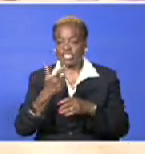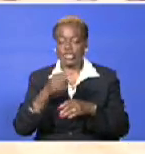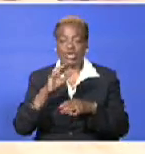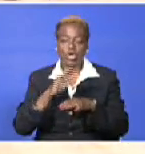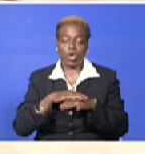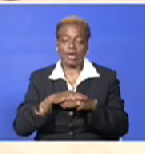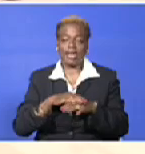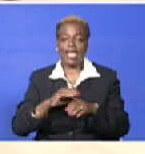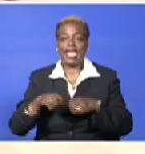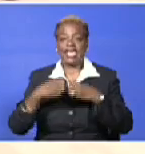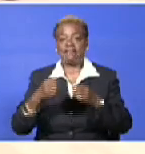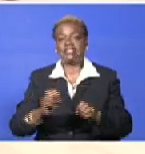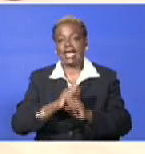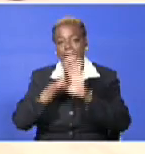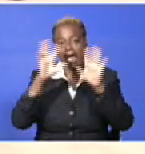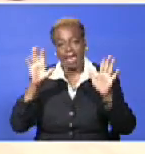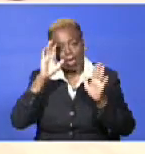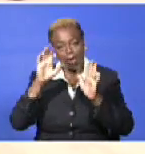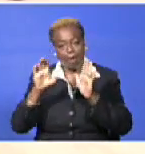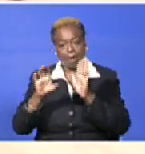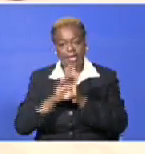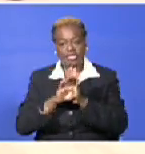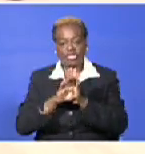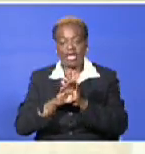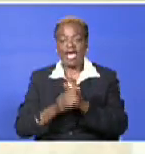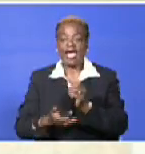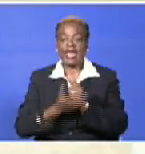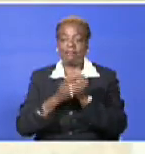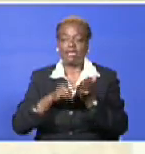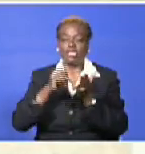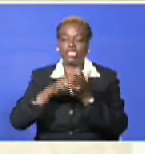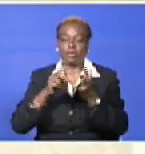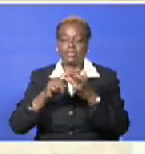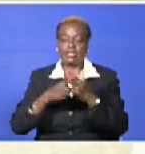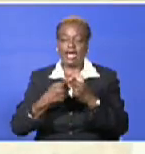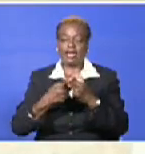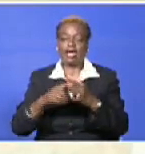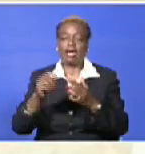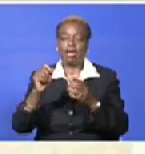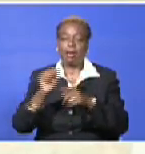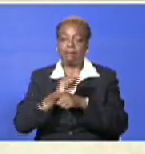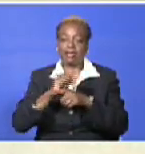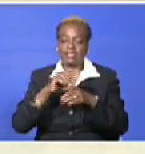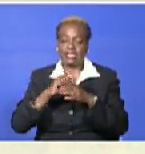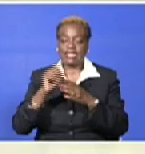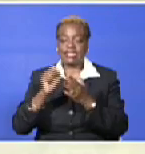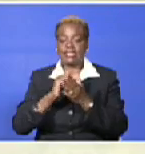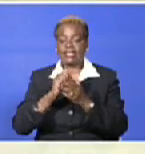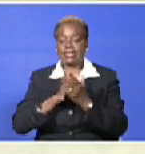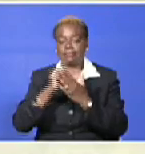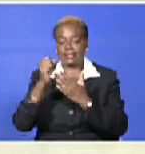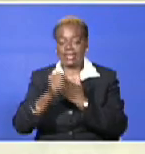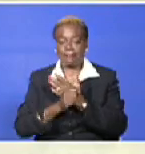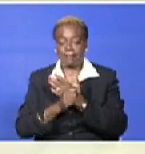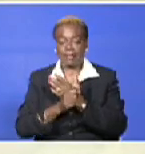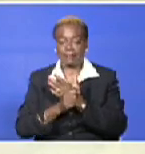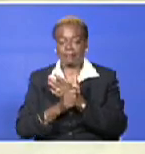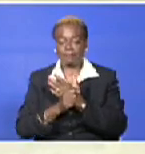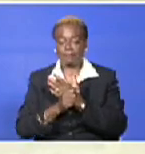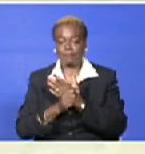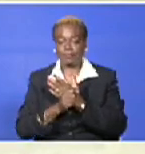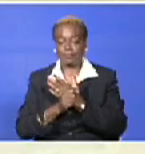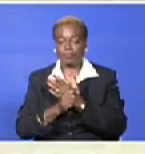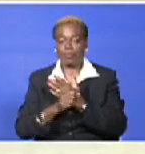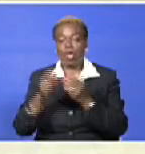bit clearer picture, and this will help kind of jumpstart our practice coming in September. What kind of a season you guys expecting this year? We're expecting a good one, and you